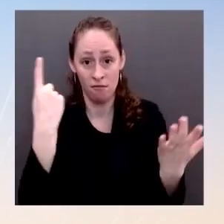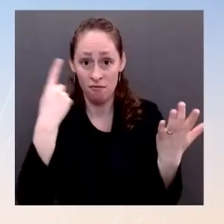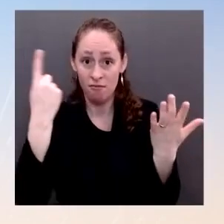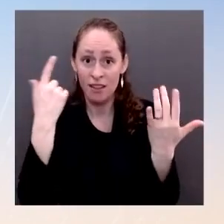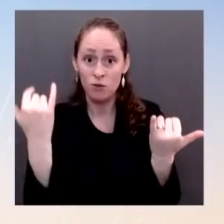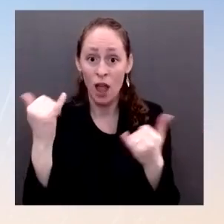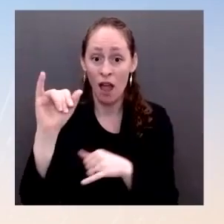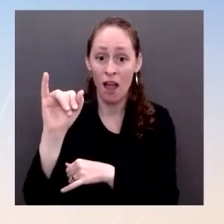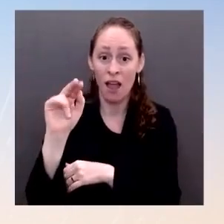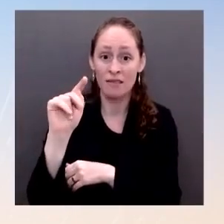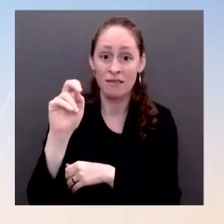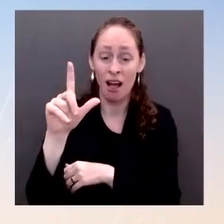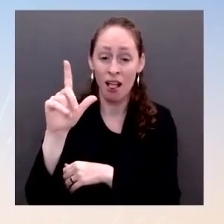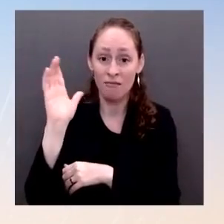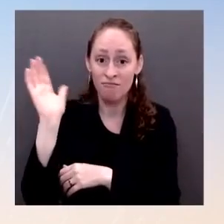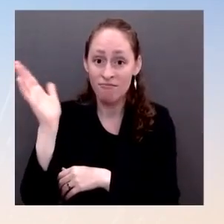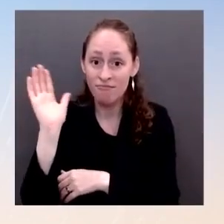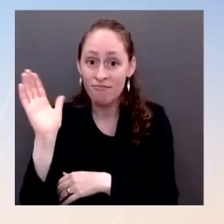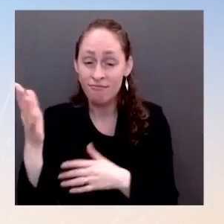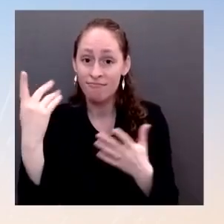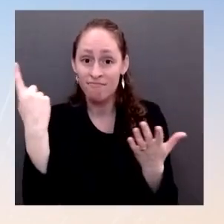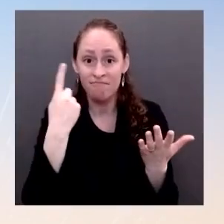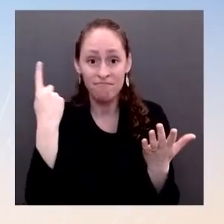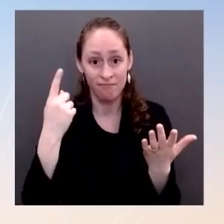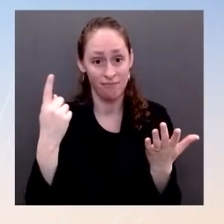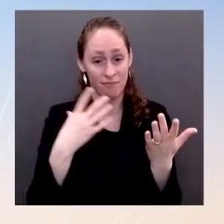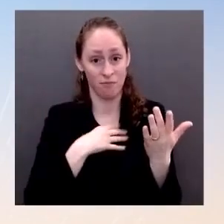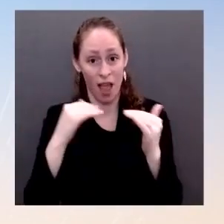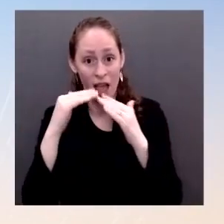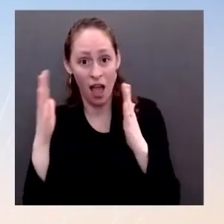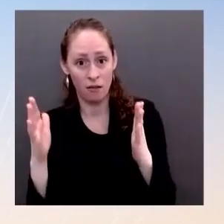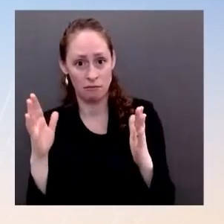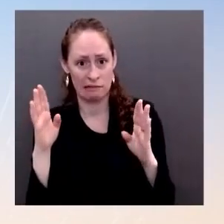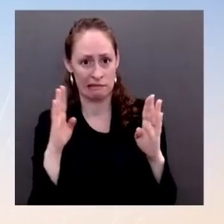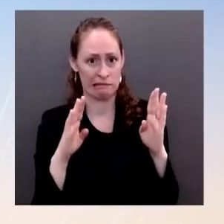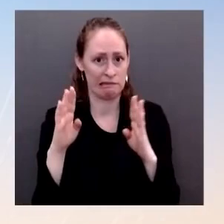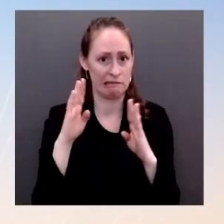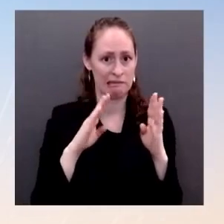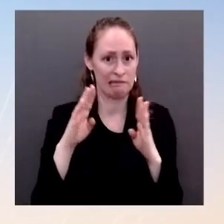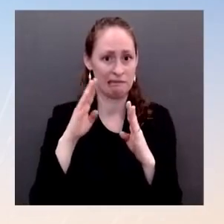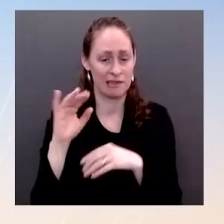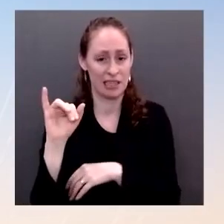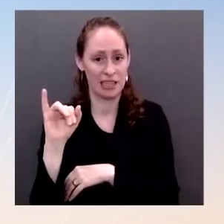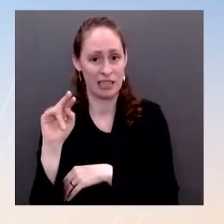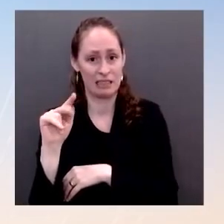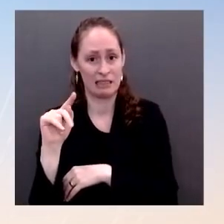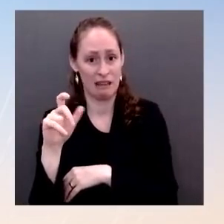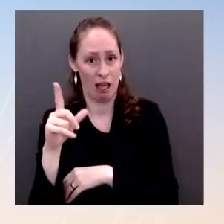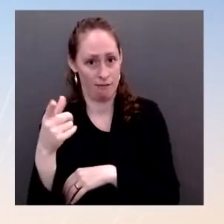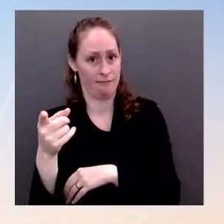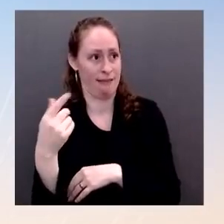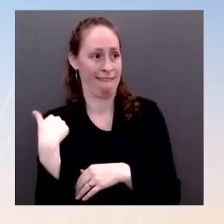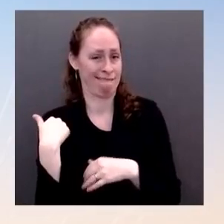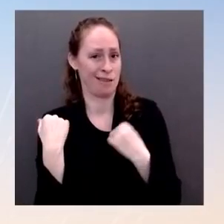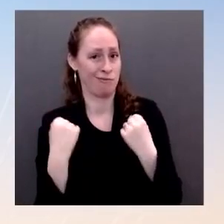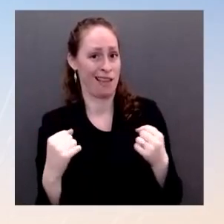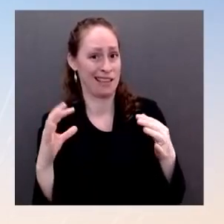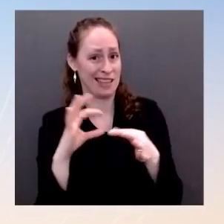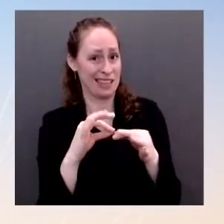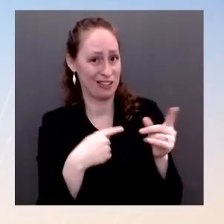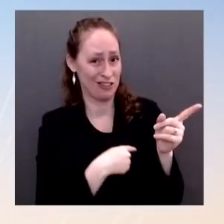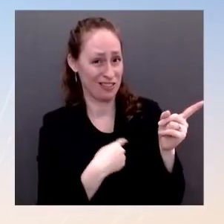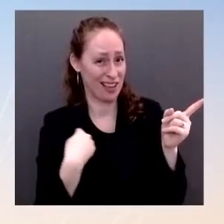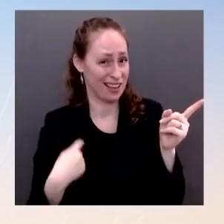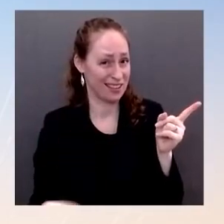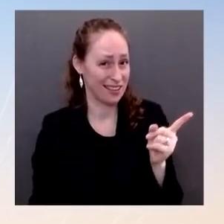spoken about concerns we have had. I'm not familiar with all of the specifics of their engagement in China, so I'd have to check